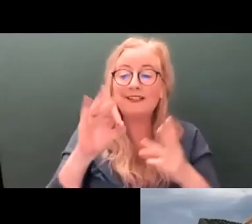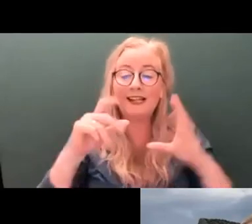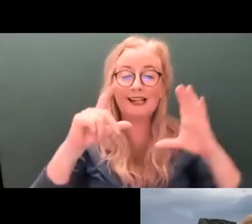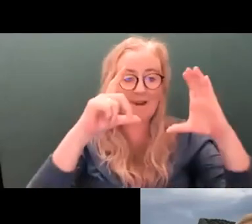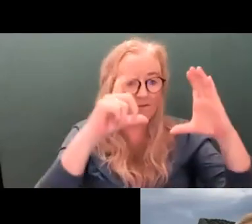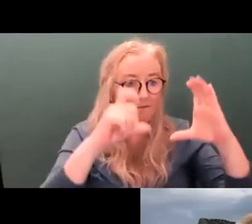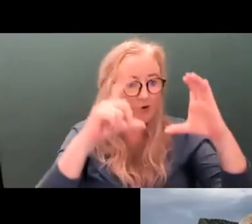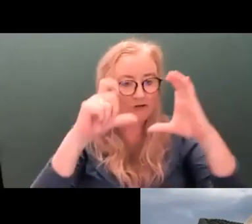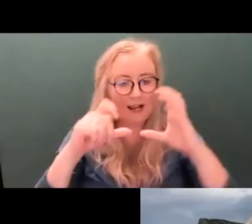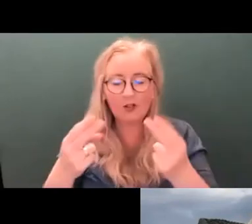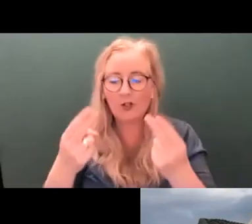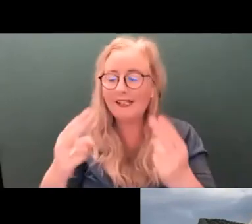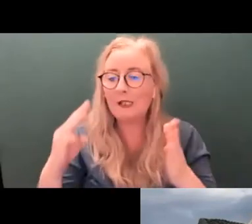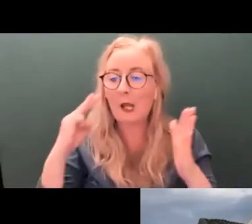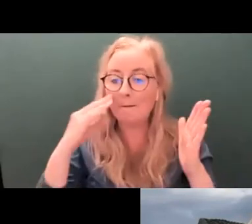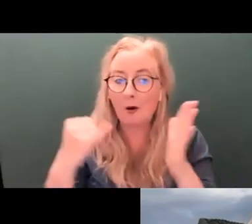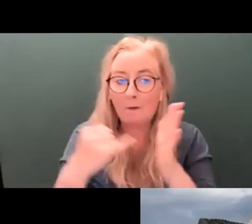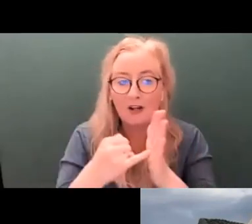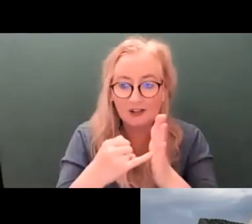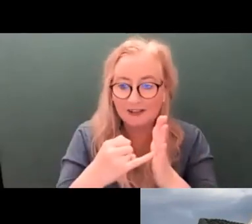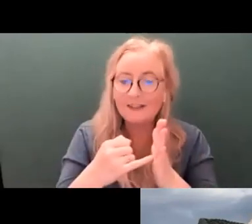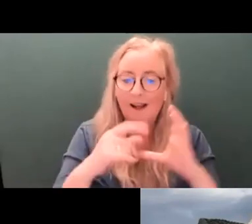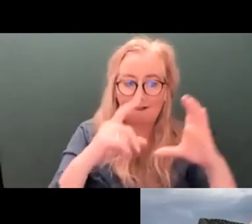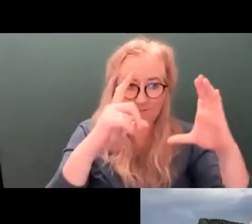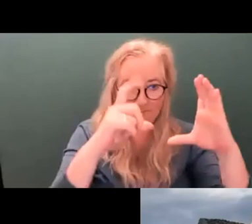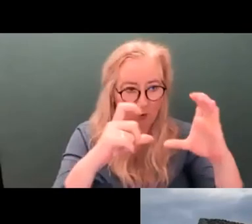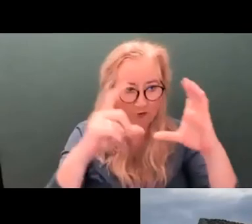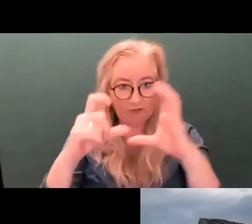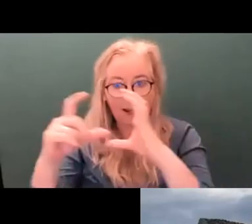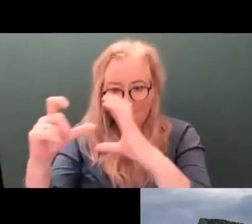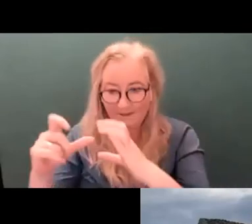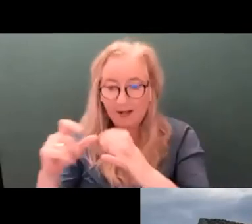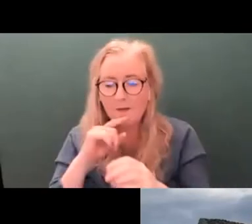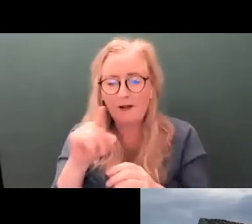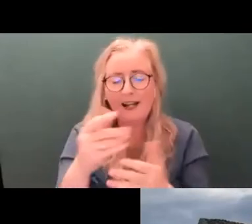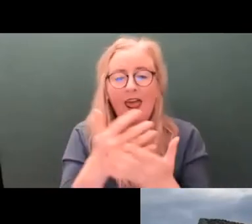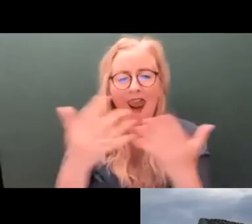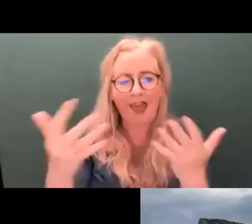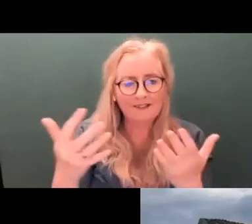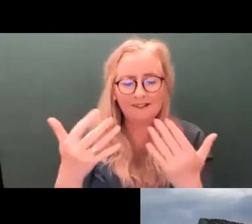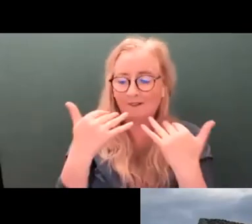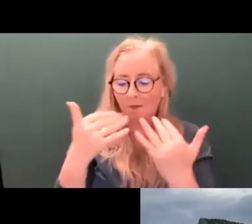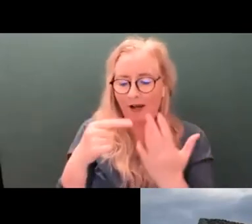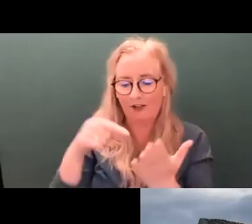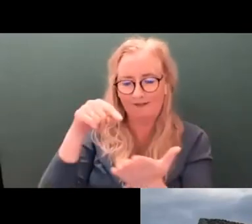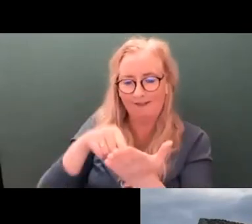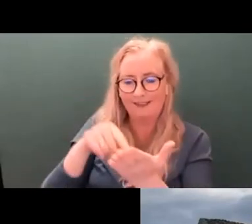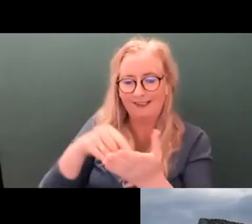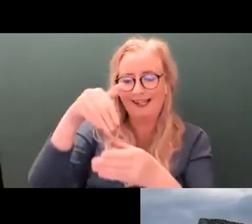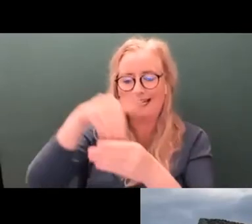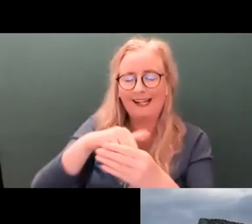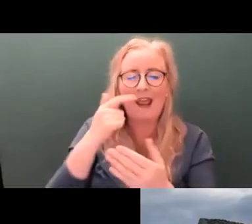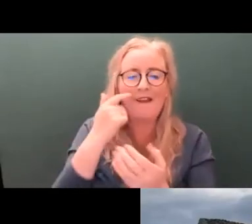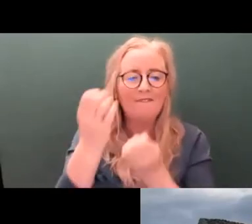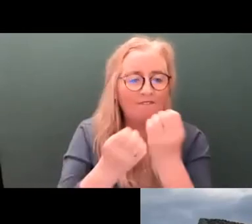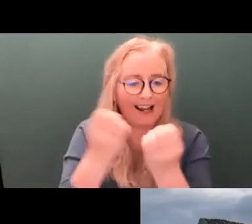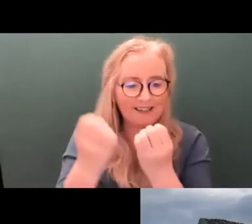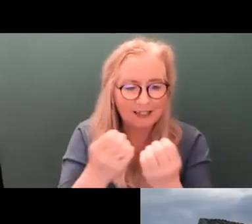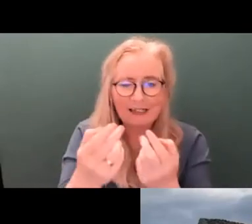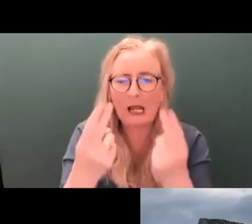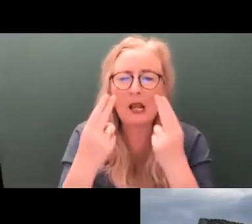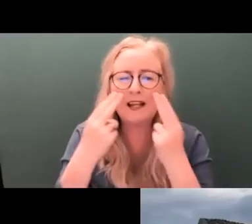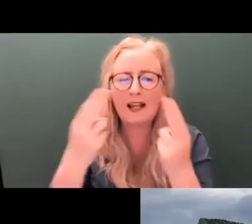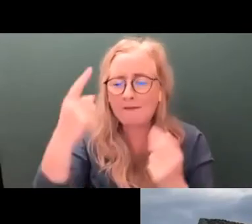permission if you're publishing them. But, you know, a lot of that is contained in the vetting, you know, it's common sense stuff.